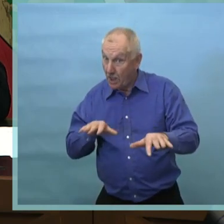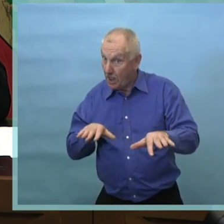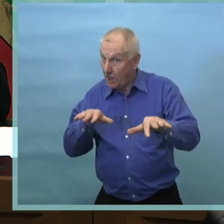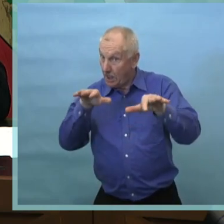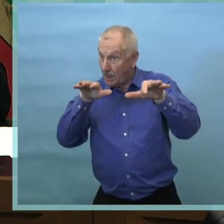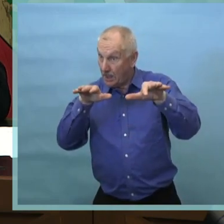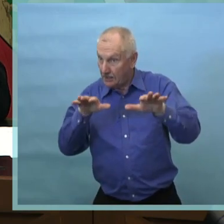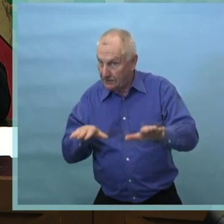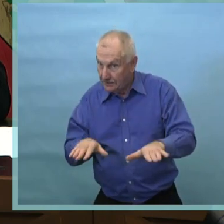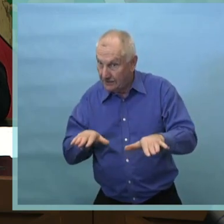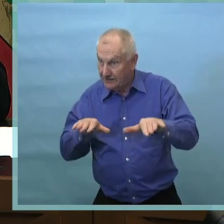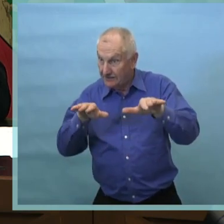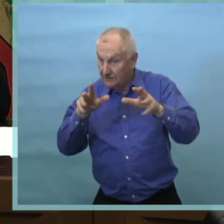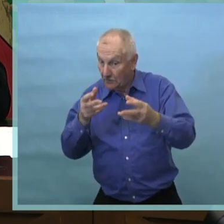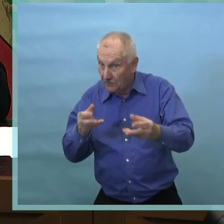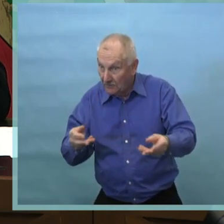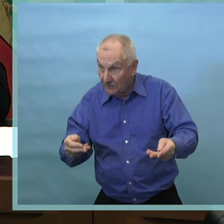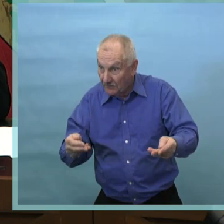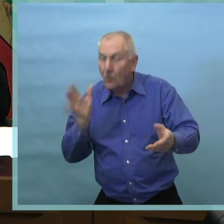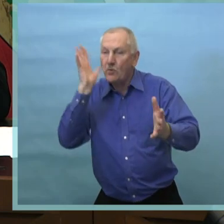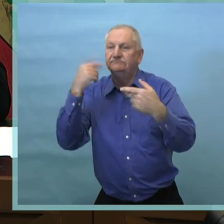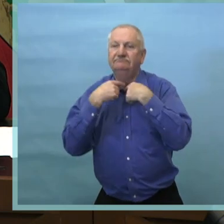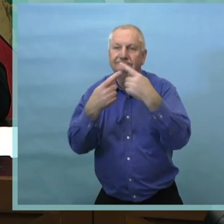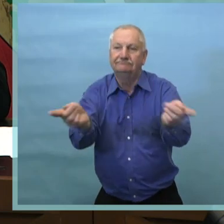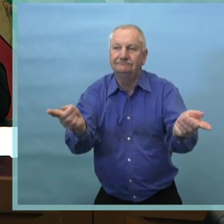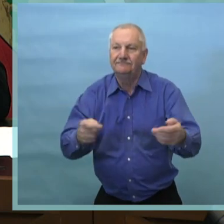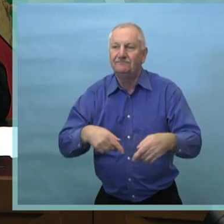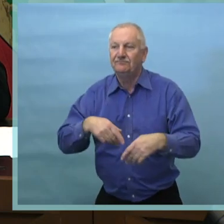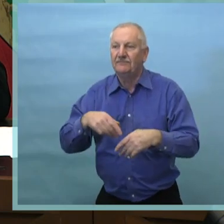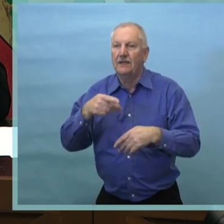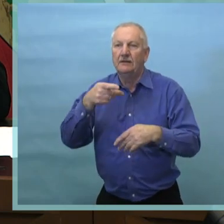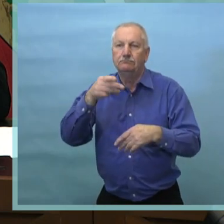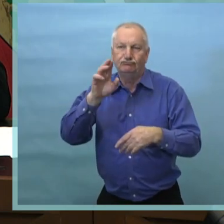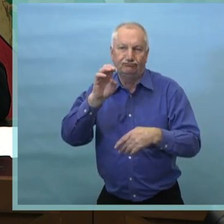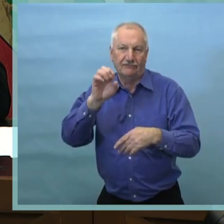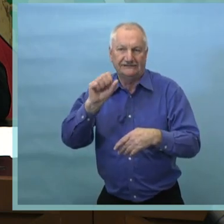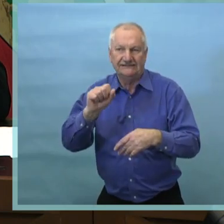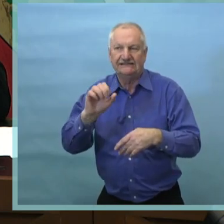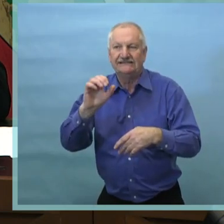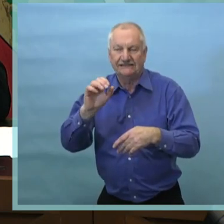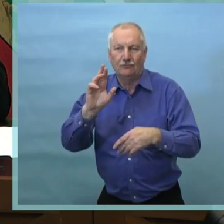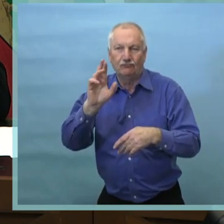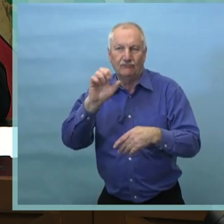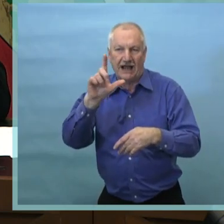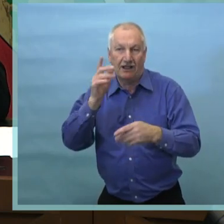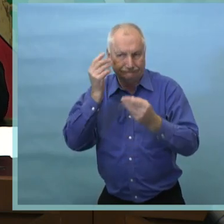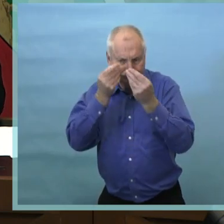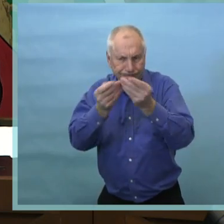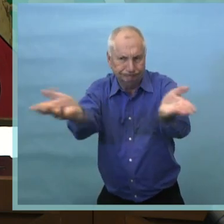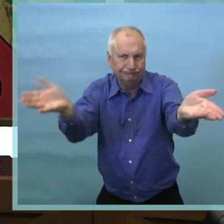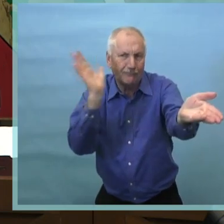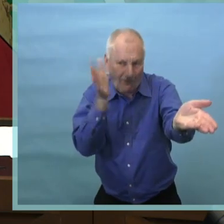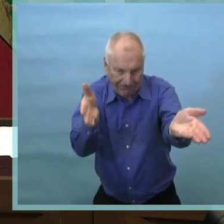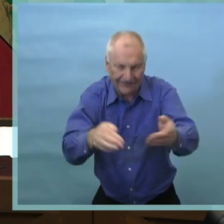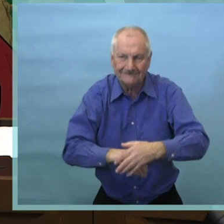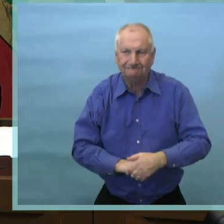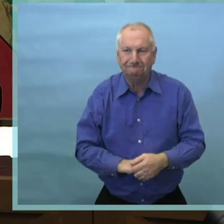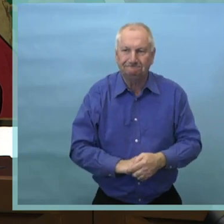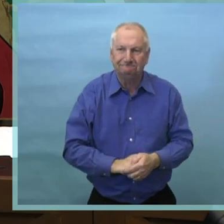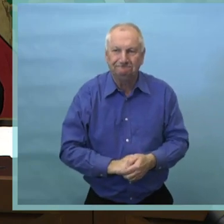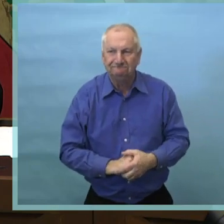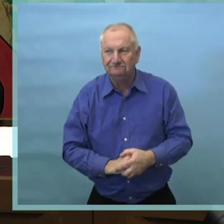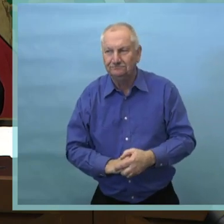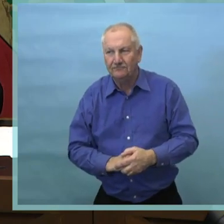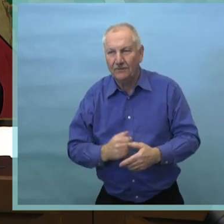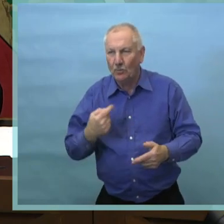endeavor to put out a press release and suggesting that things are now basically, you know, we're always reluctant